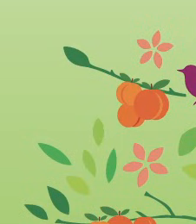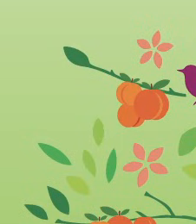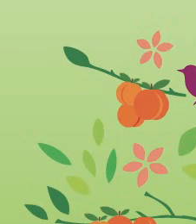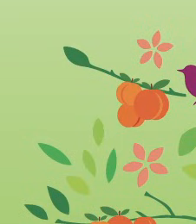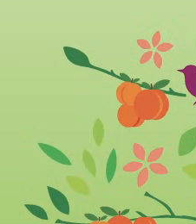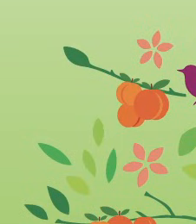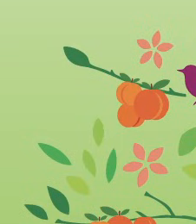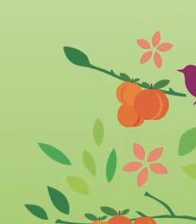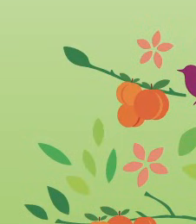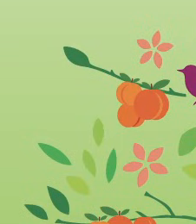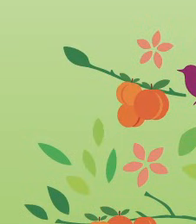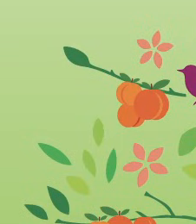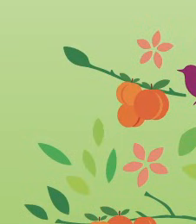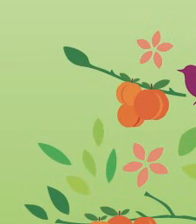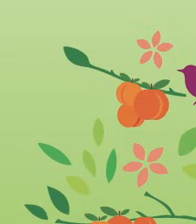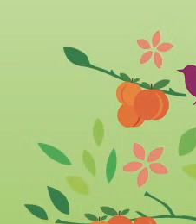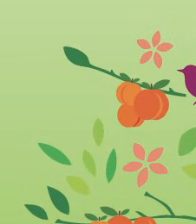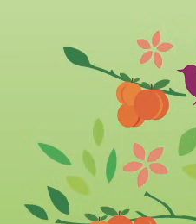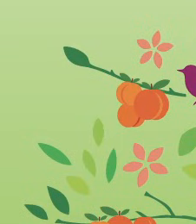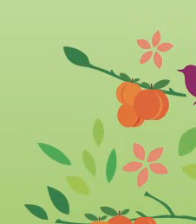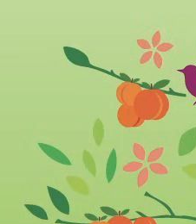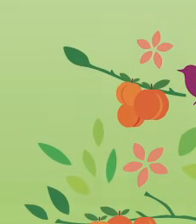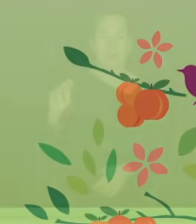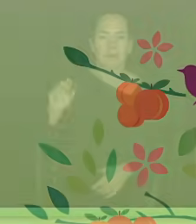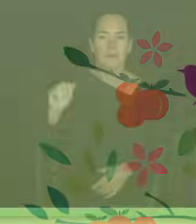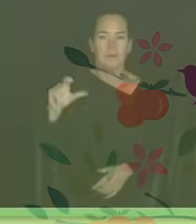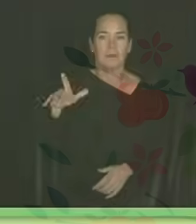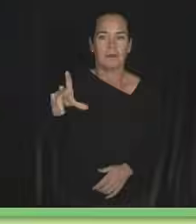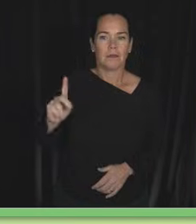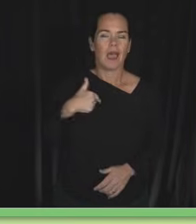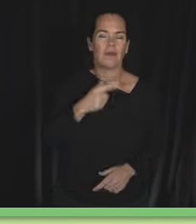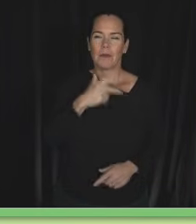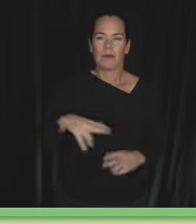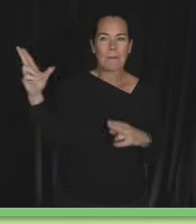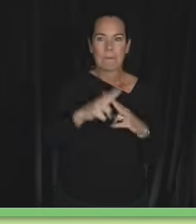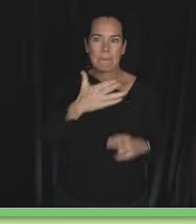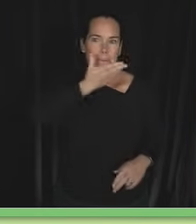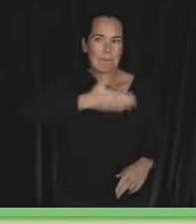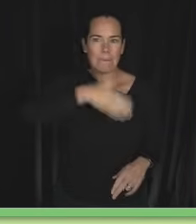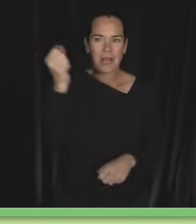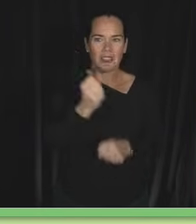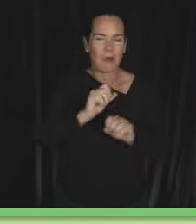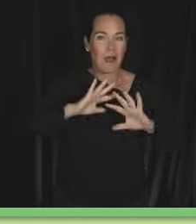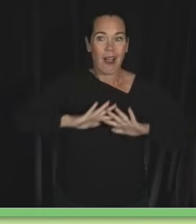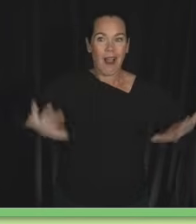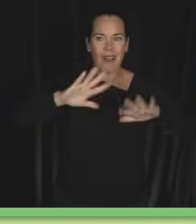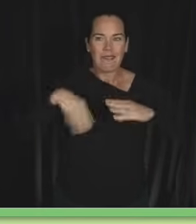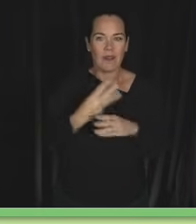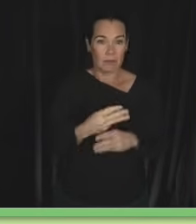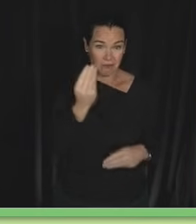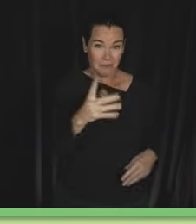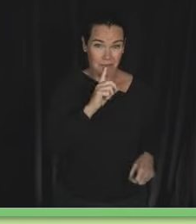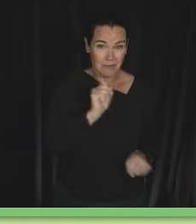Hello and good morning. My name is Jago Macleod, and I have the greatest job in the world. No, for real. This week,